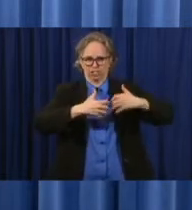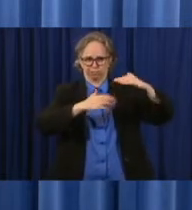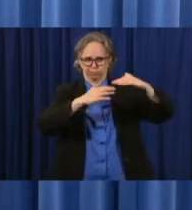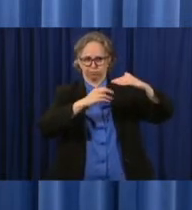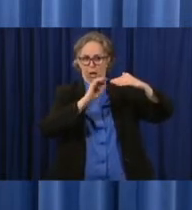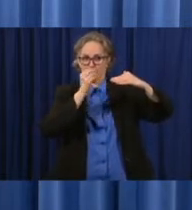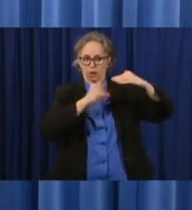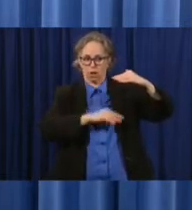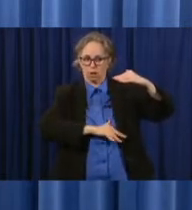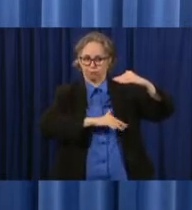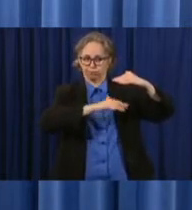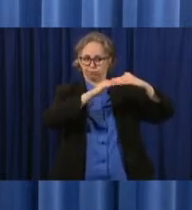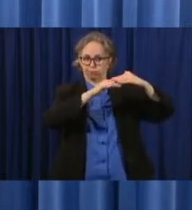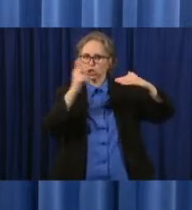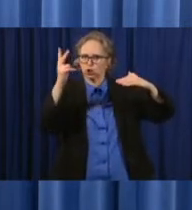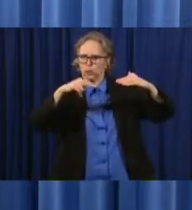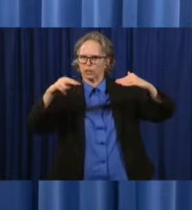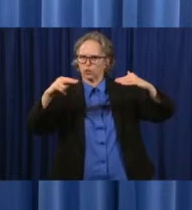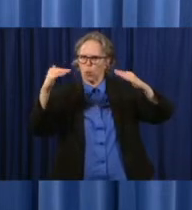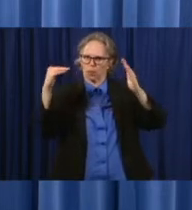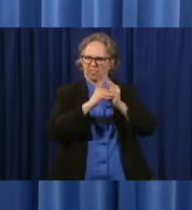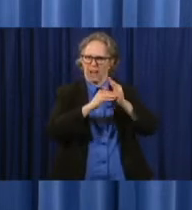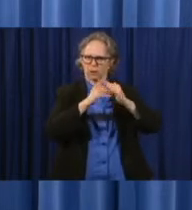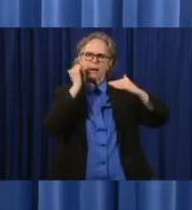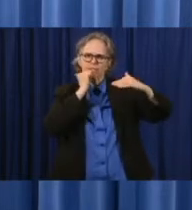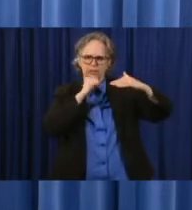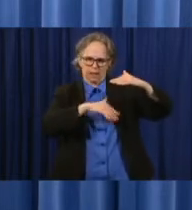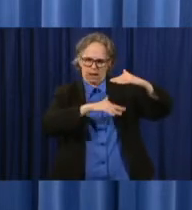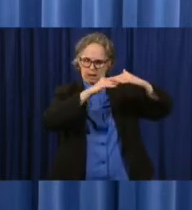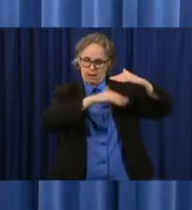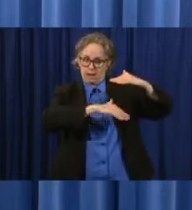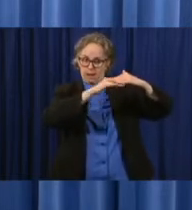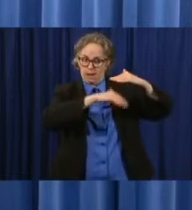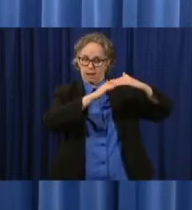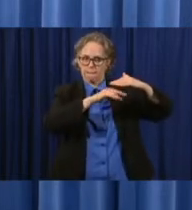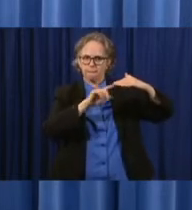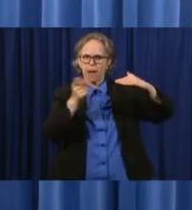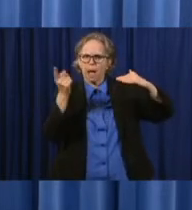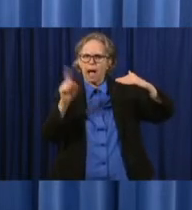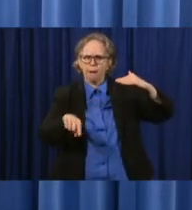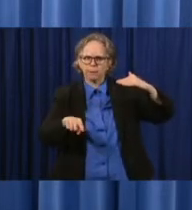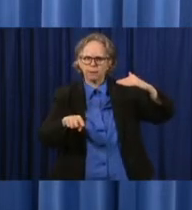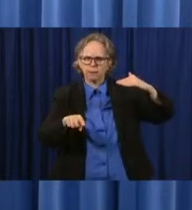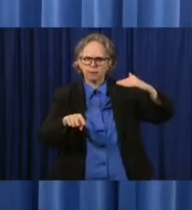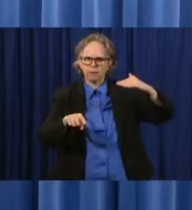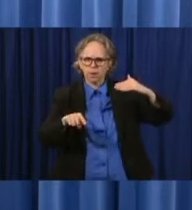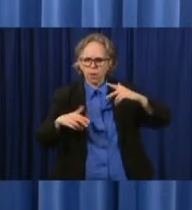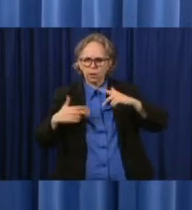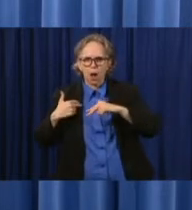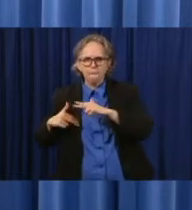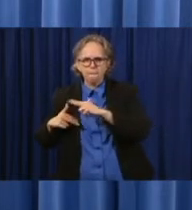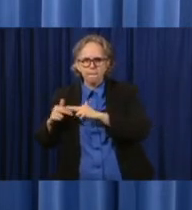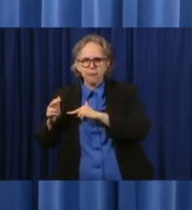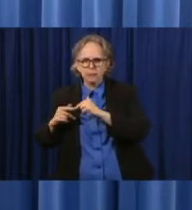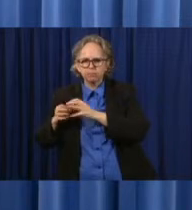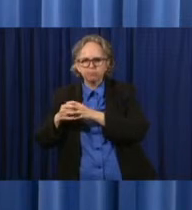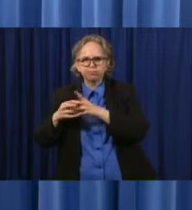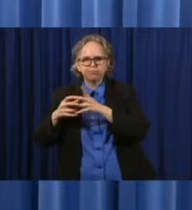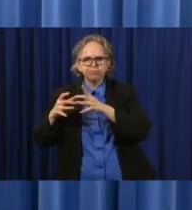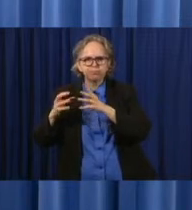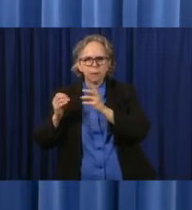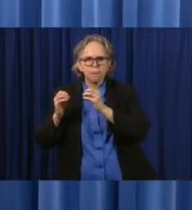per day. That machine capacity is there. But what we're doing is we're building out, it's never been built